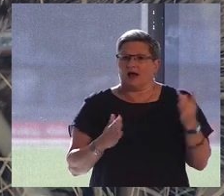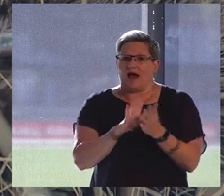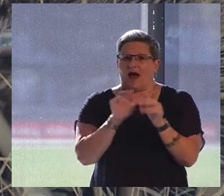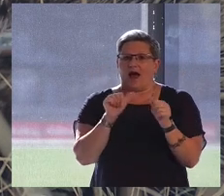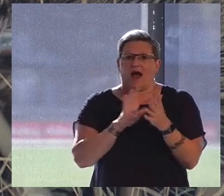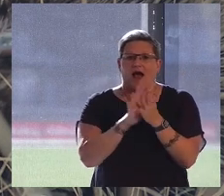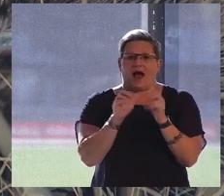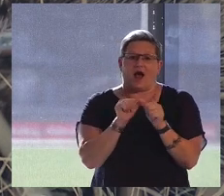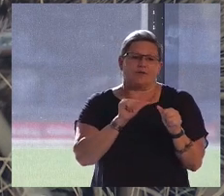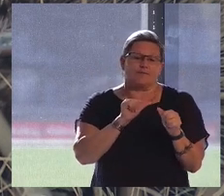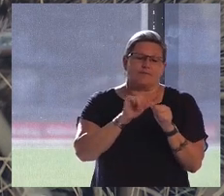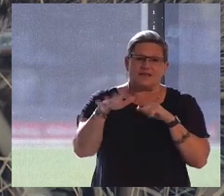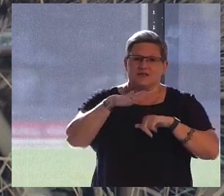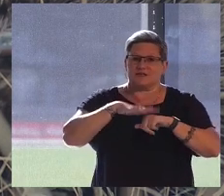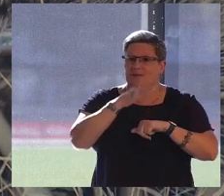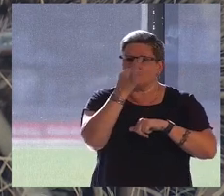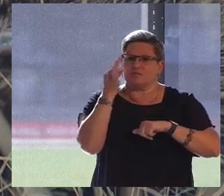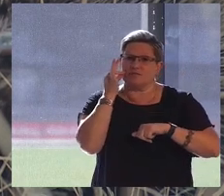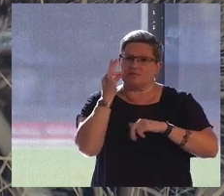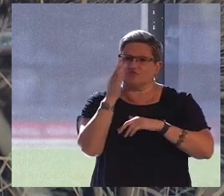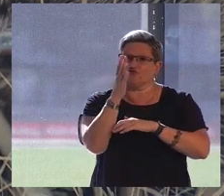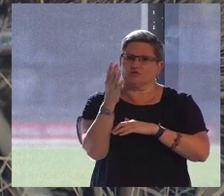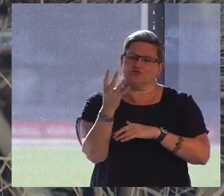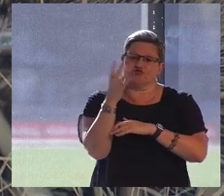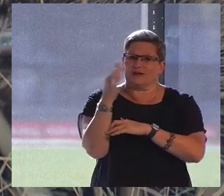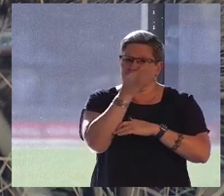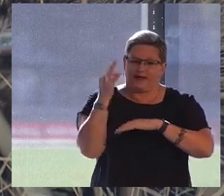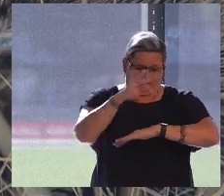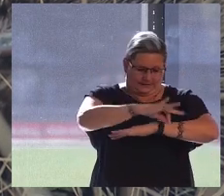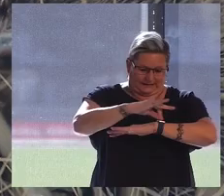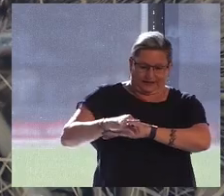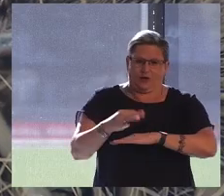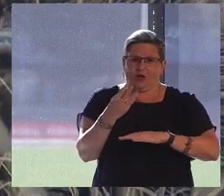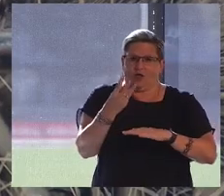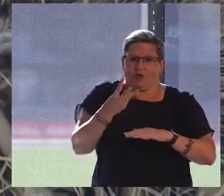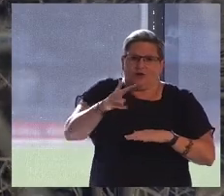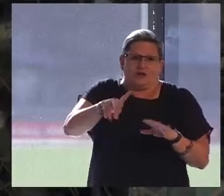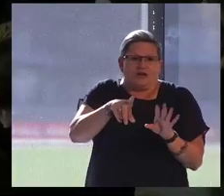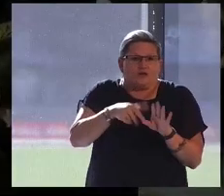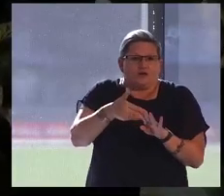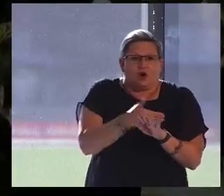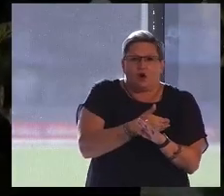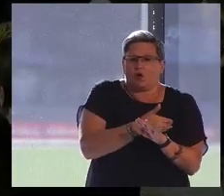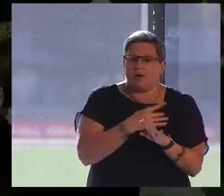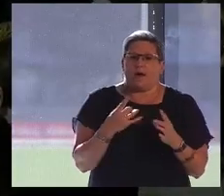ago, and the second best time is today. Thank you.